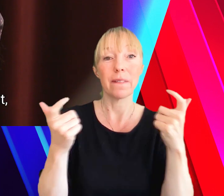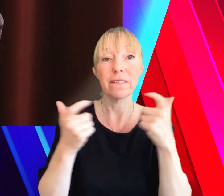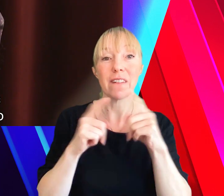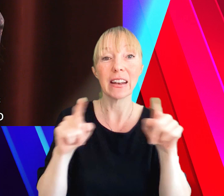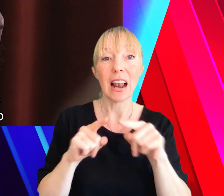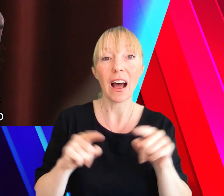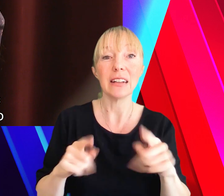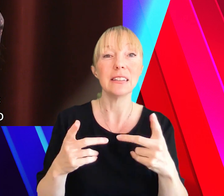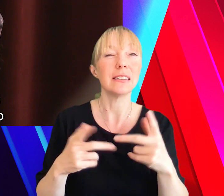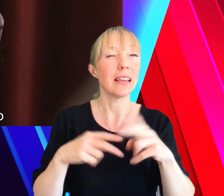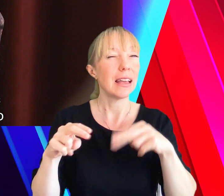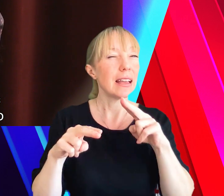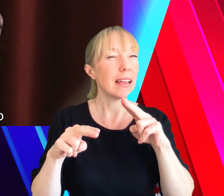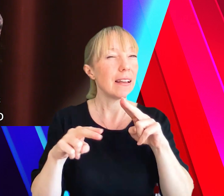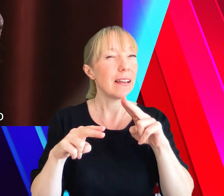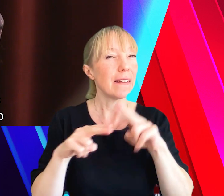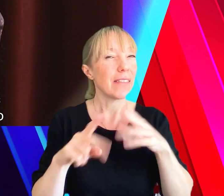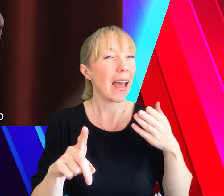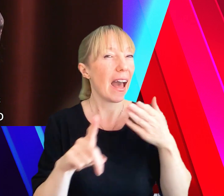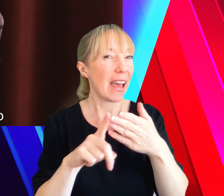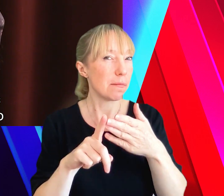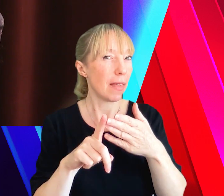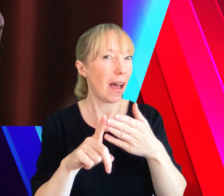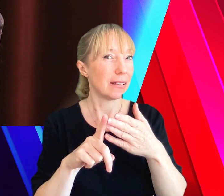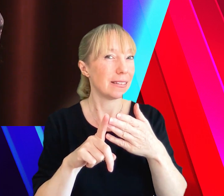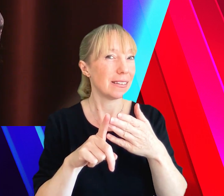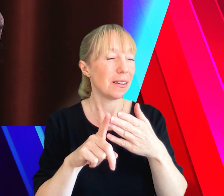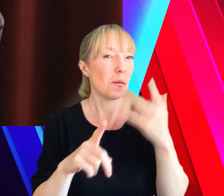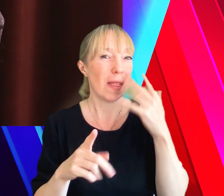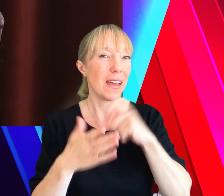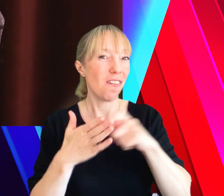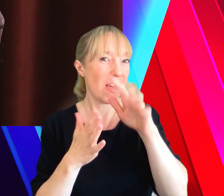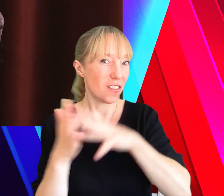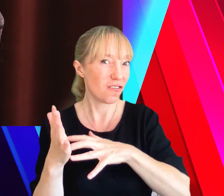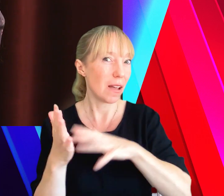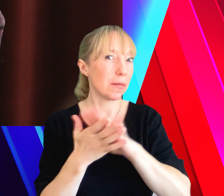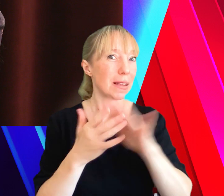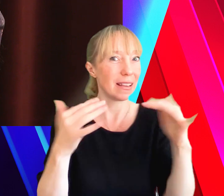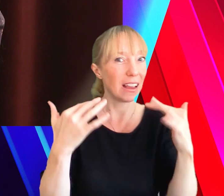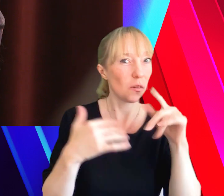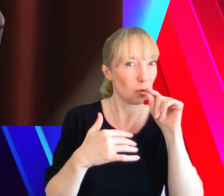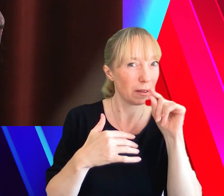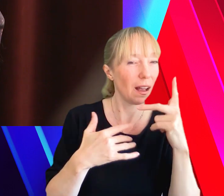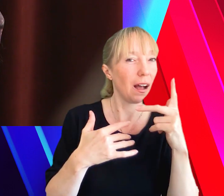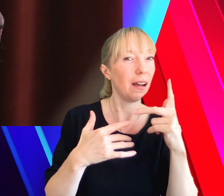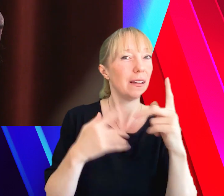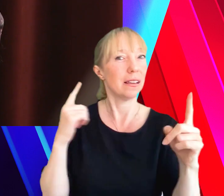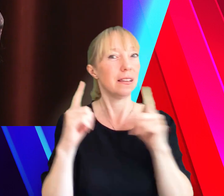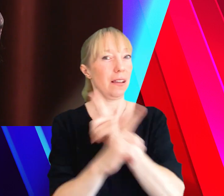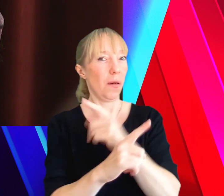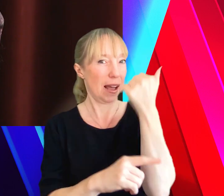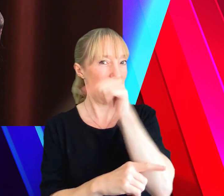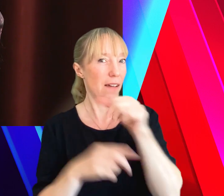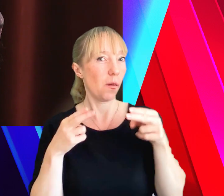lines. But then it's like, how much of that is purposefully written into the script so they can post those so that it will get engagement on Twitter. I think it's a